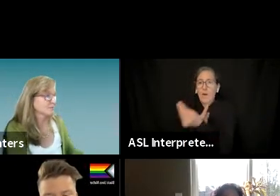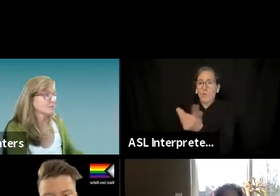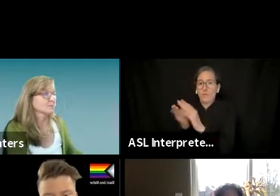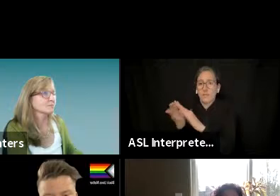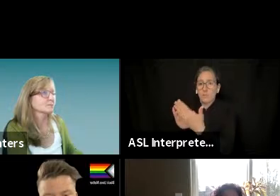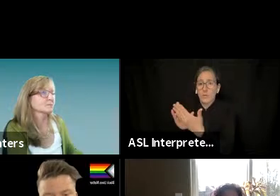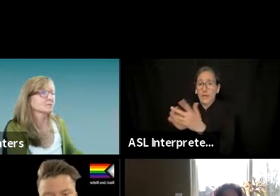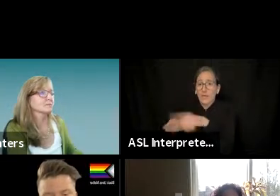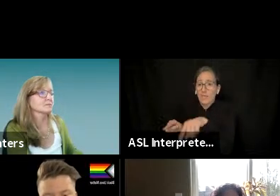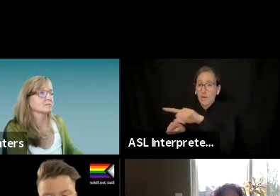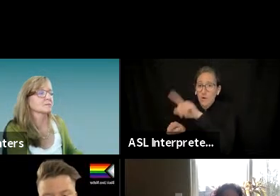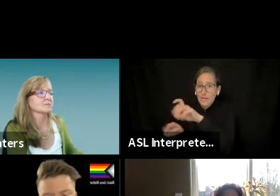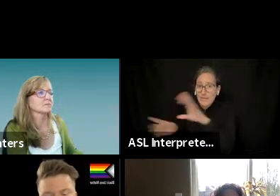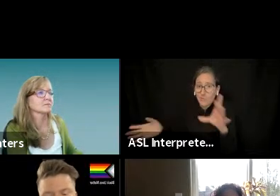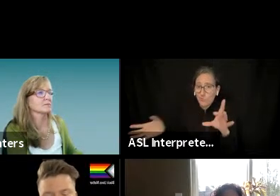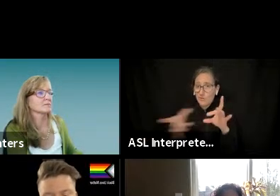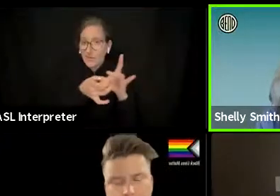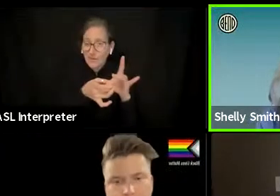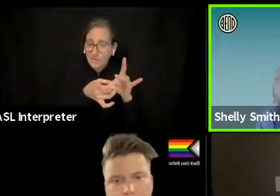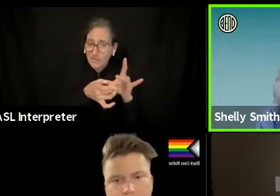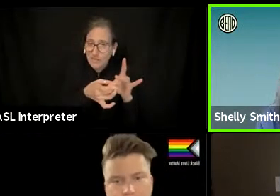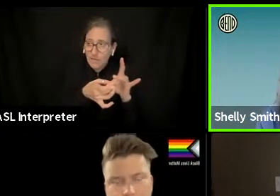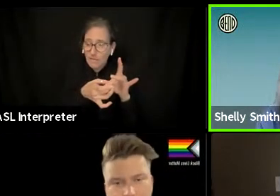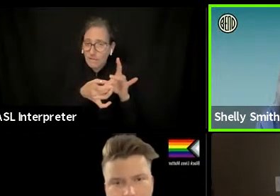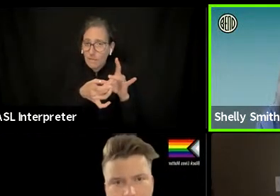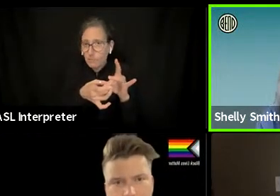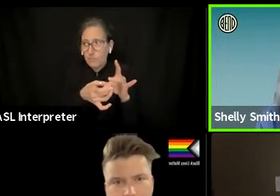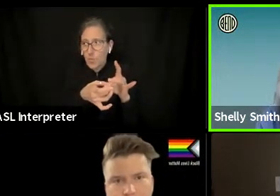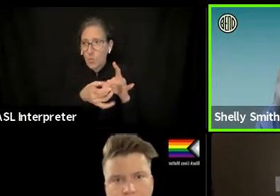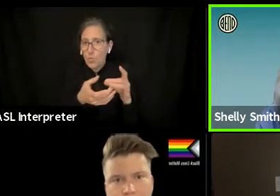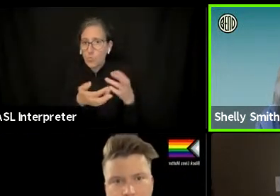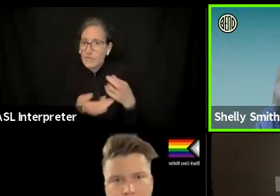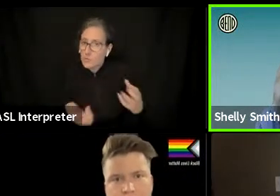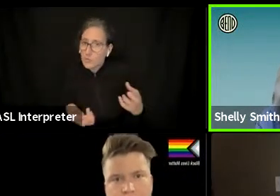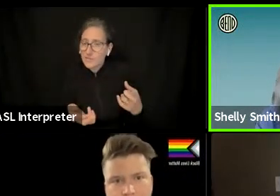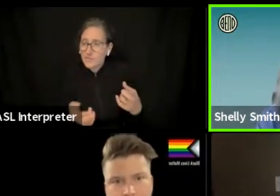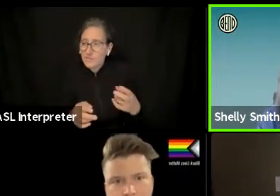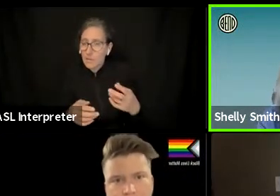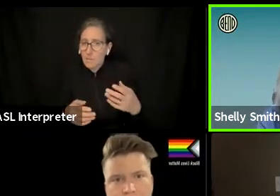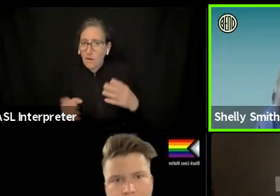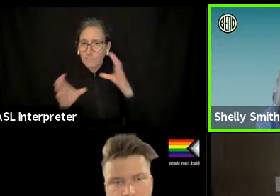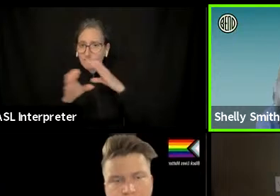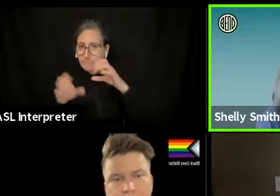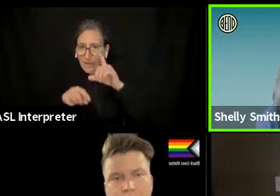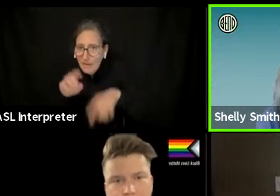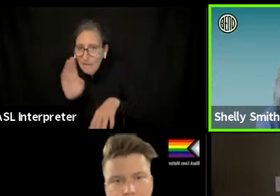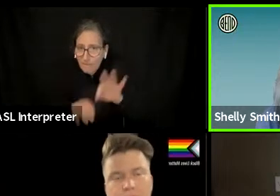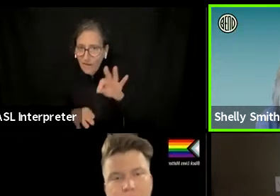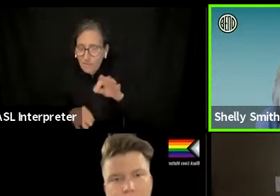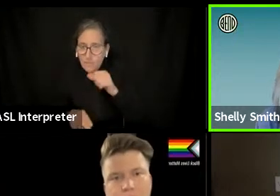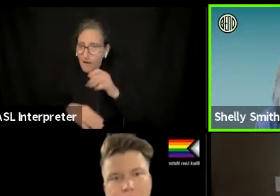to be connected with resources that are not currently available in other